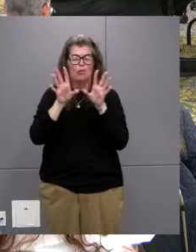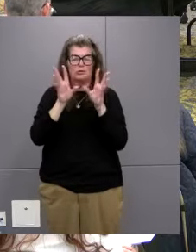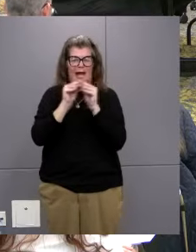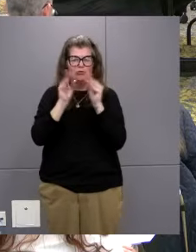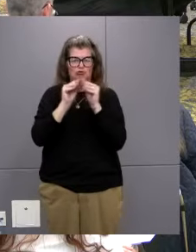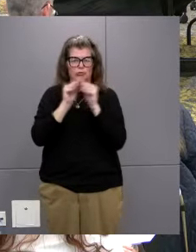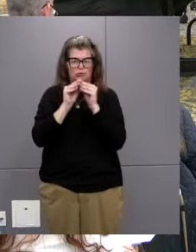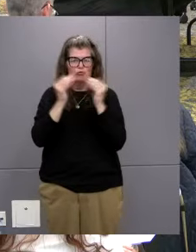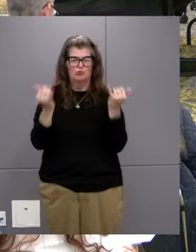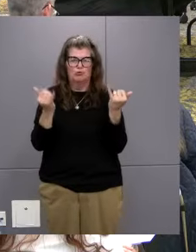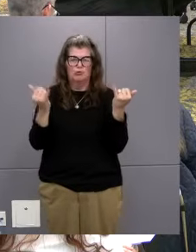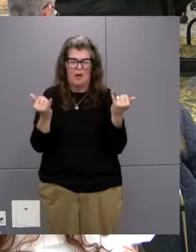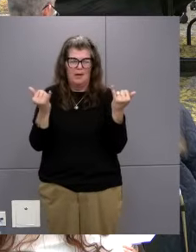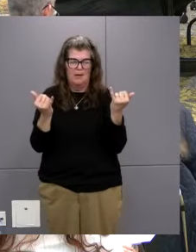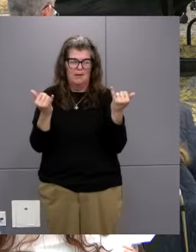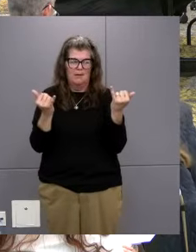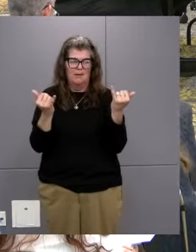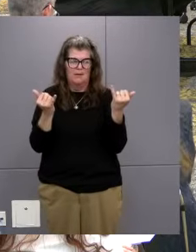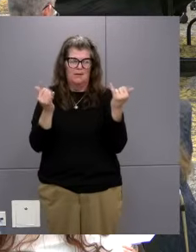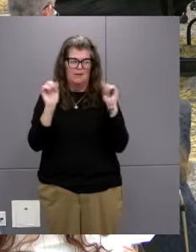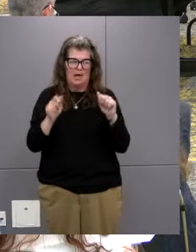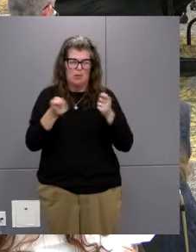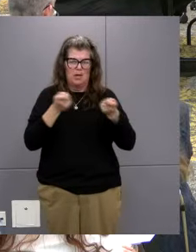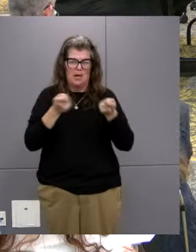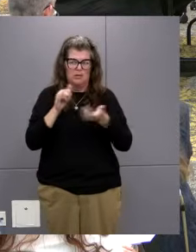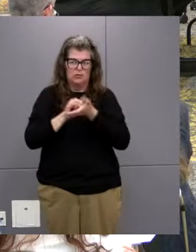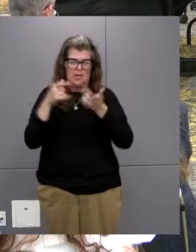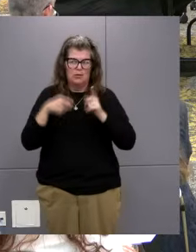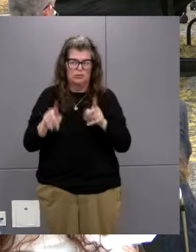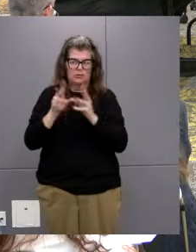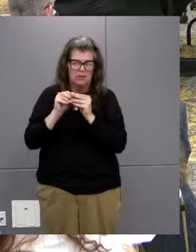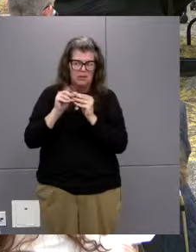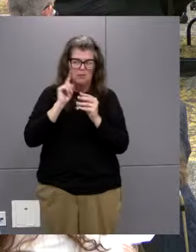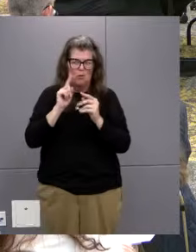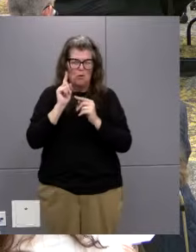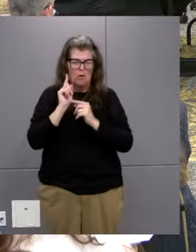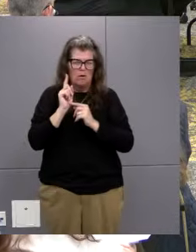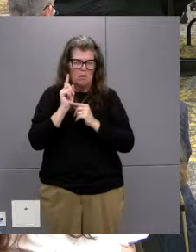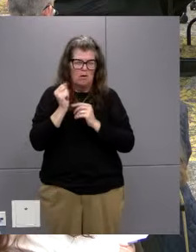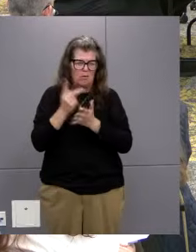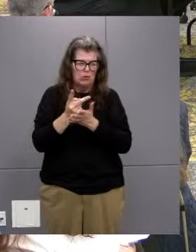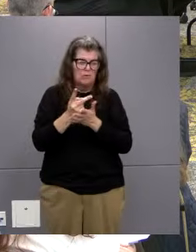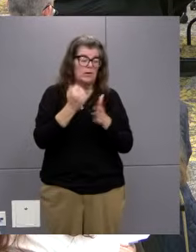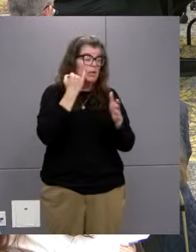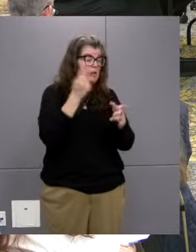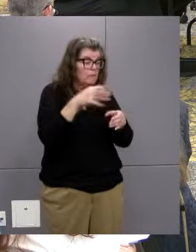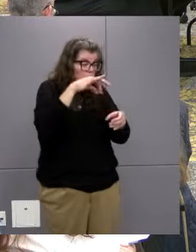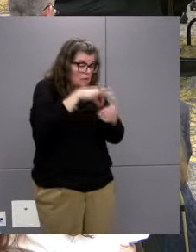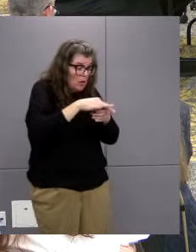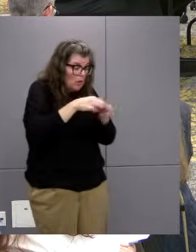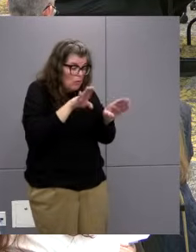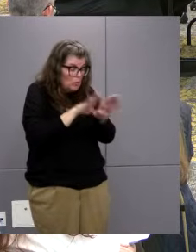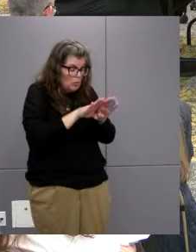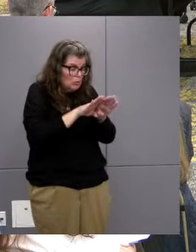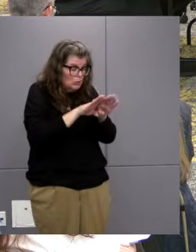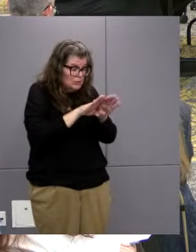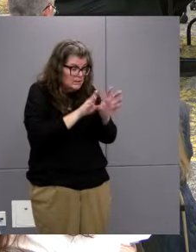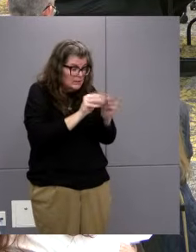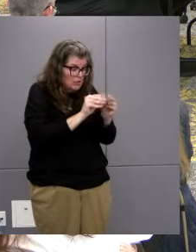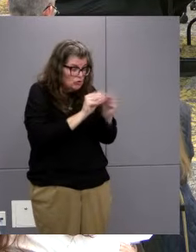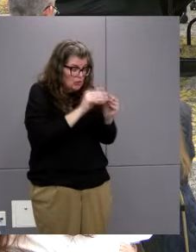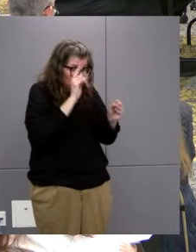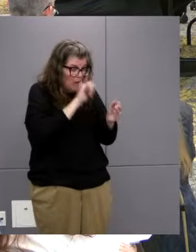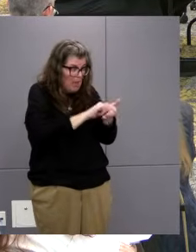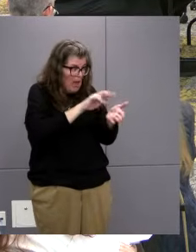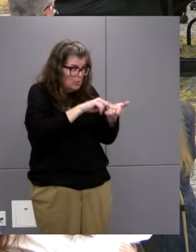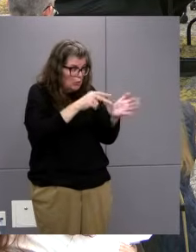and then circle back to approving these minutes? If you vote to go into closed session for that purpose, you can do it